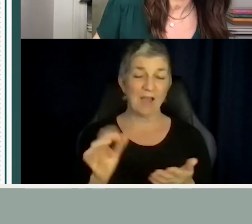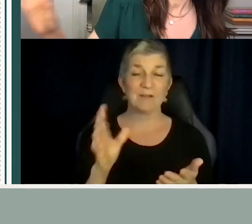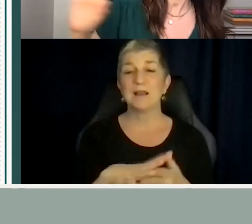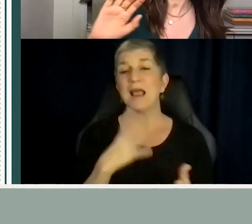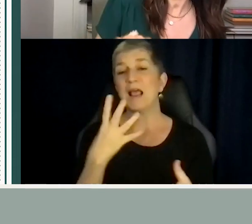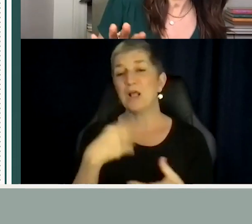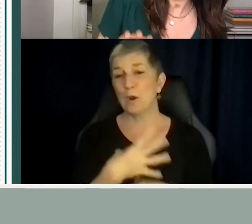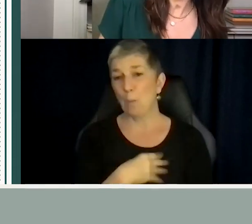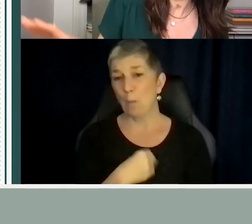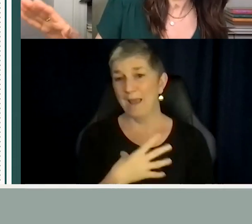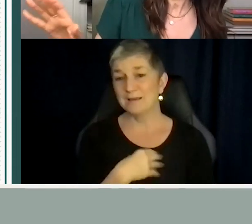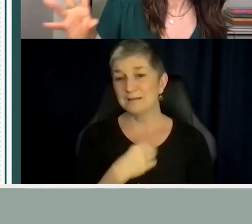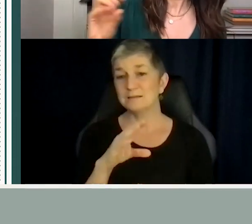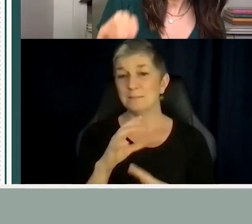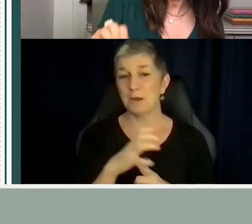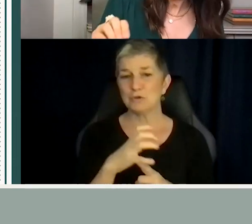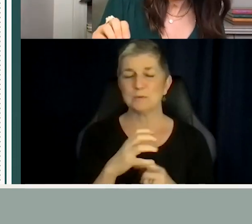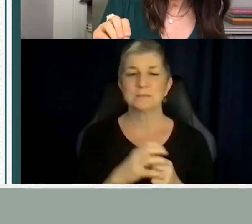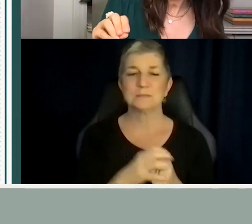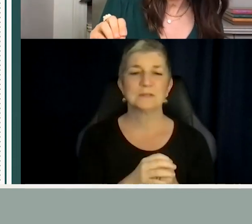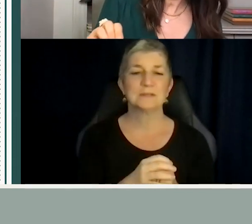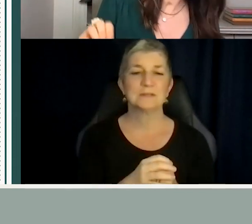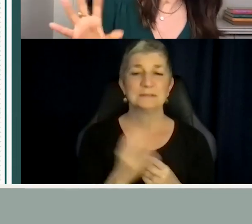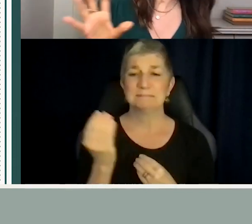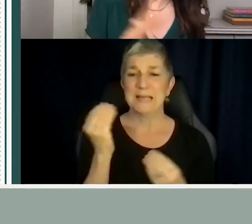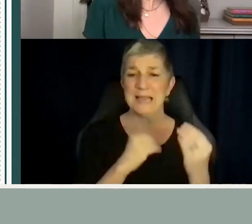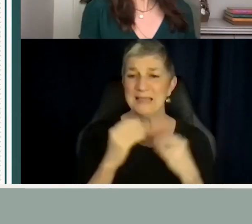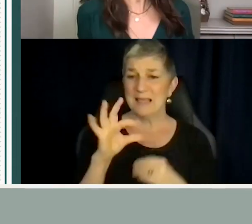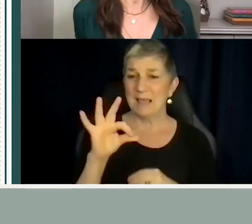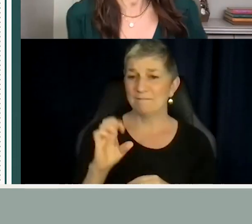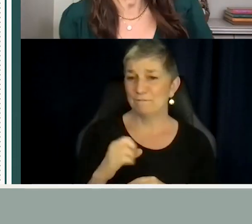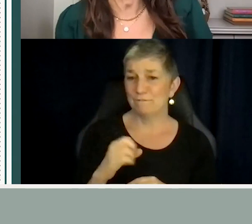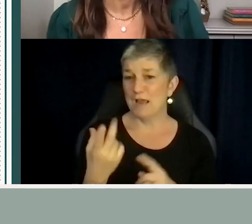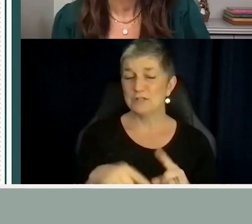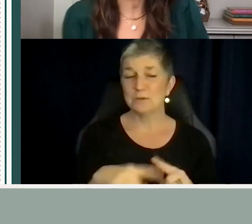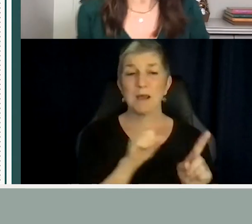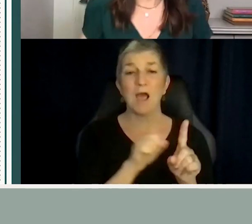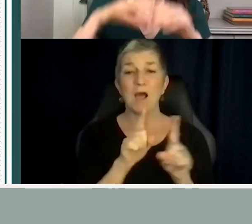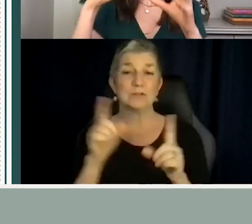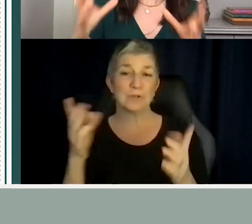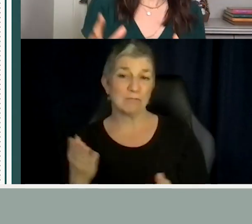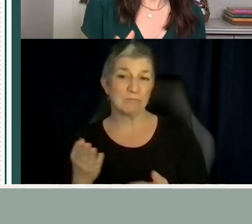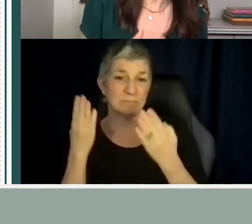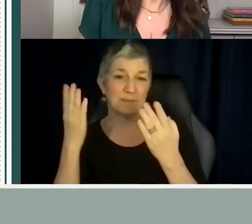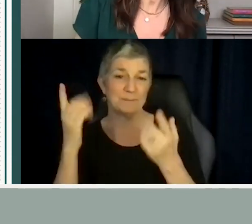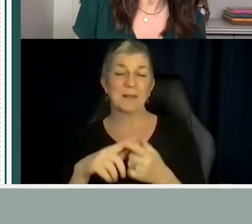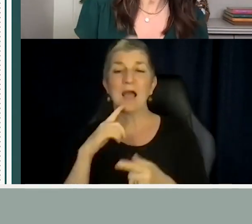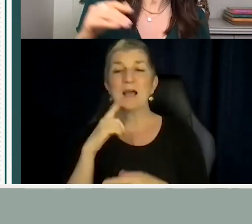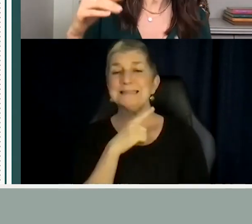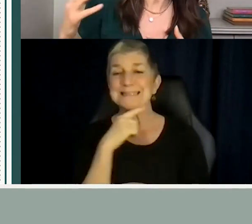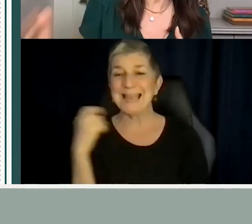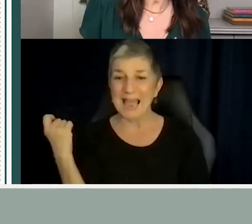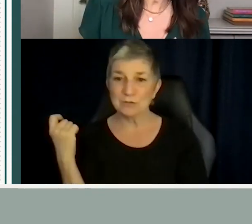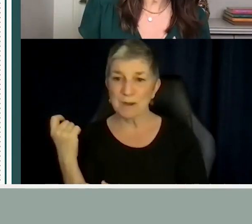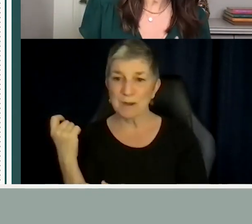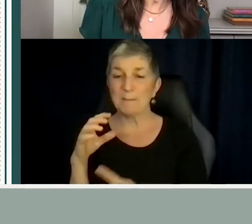ones. And so eat it fresh. And then what I also love recommending is those dehydrated mushrooms. There's